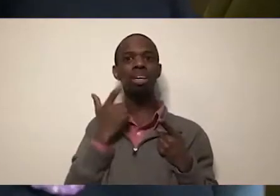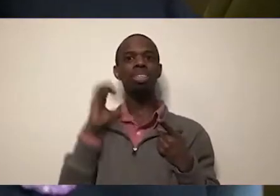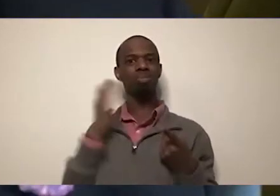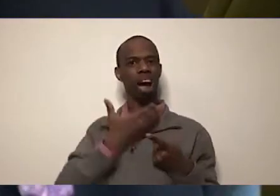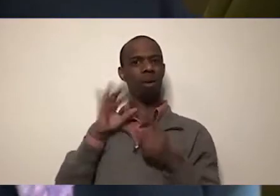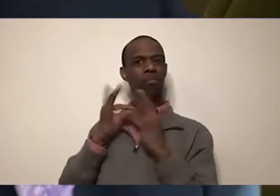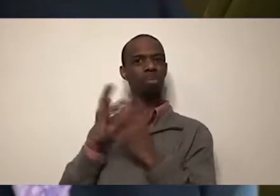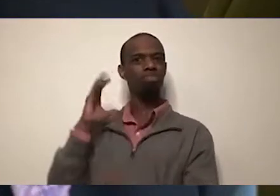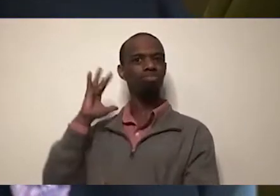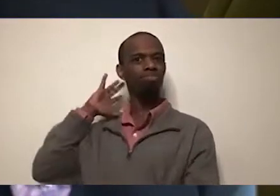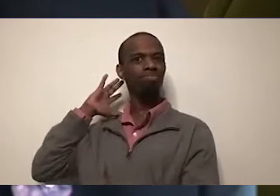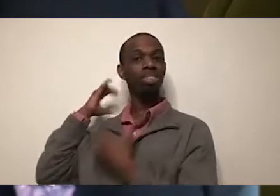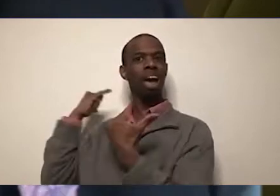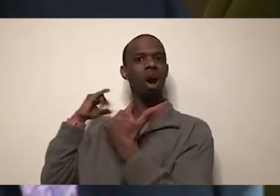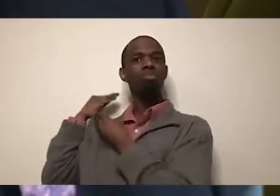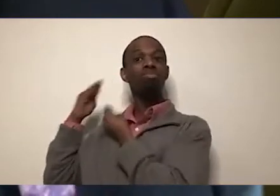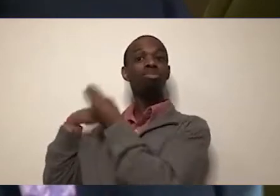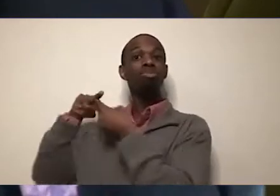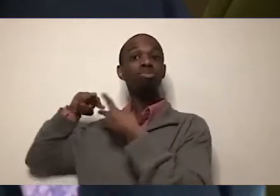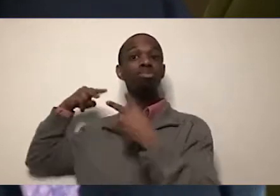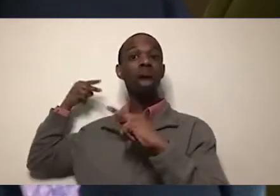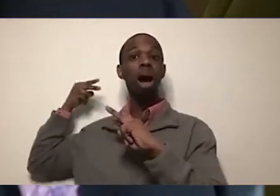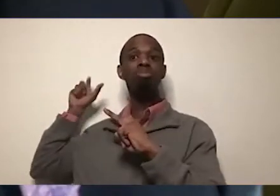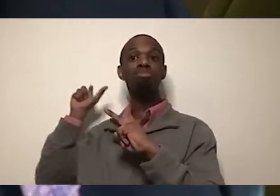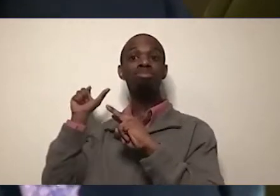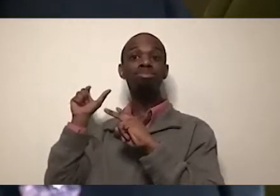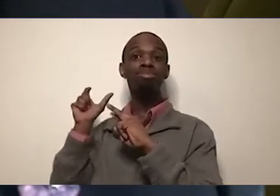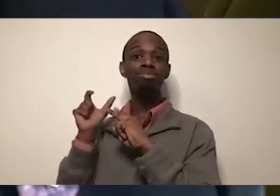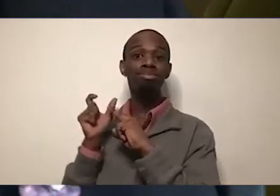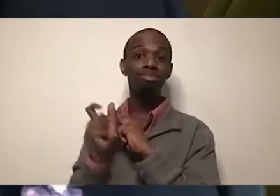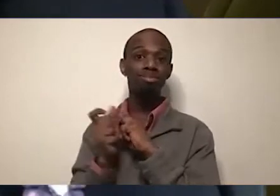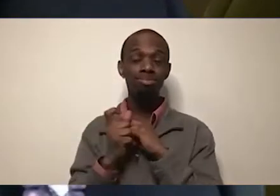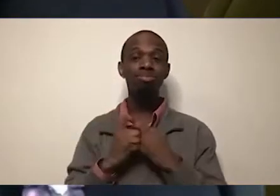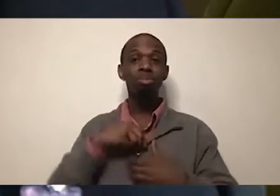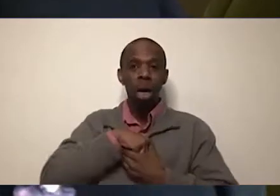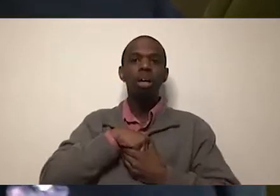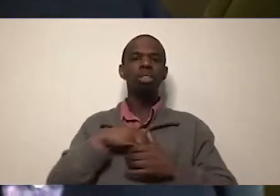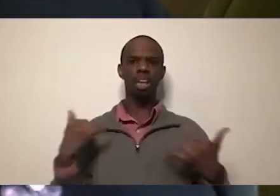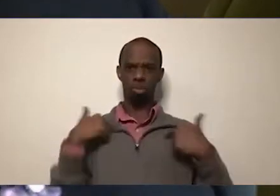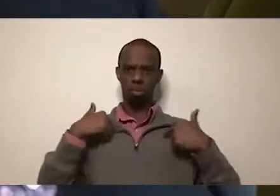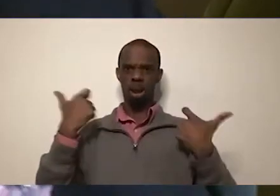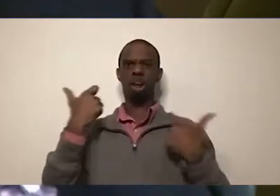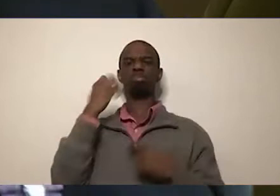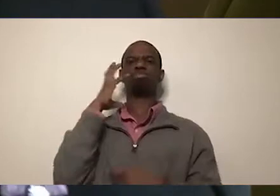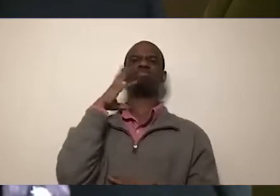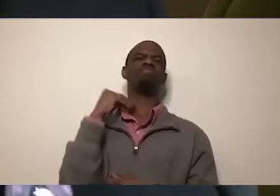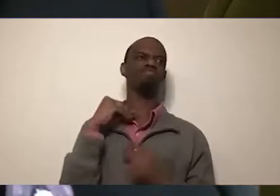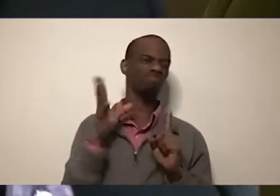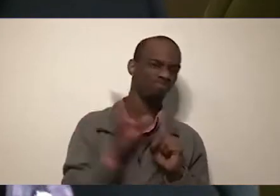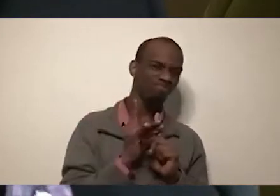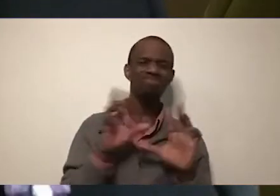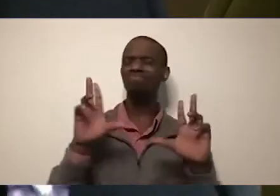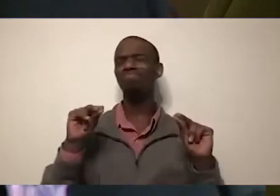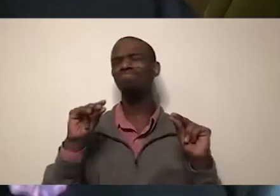on average lower IQ than anybody else. This is nonsense. It's not true, but we believe it. The Bell Curve, when it published in